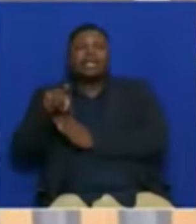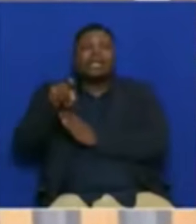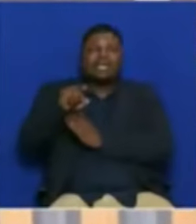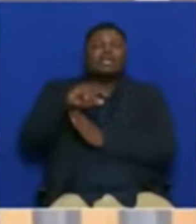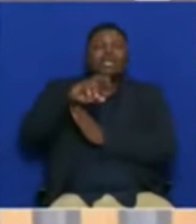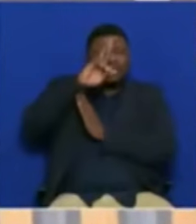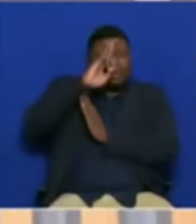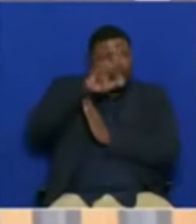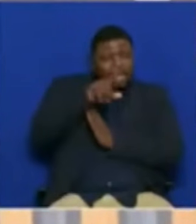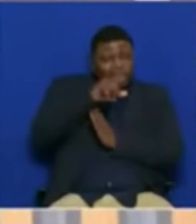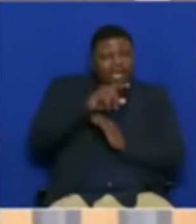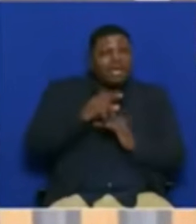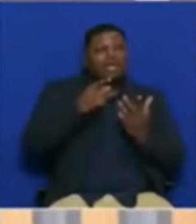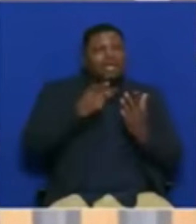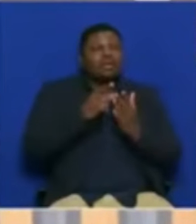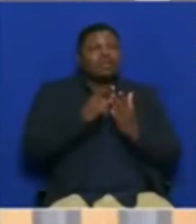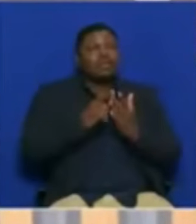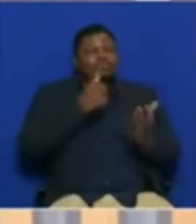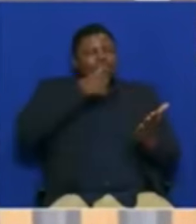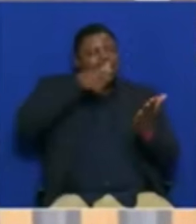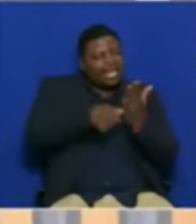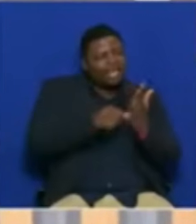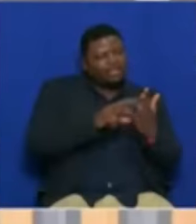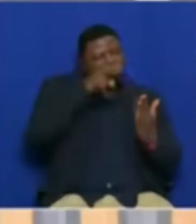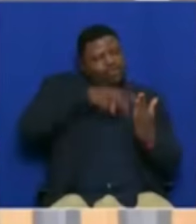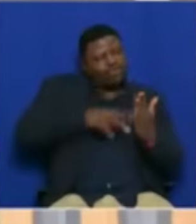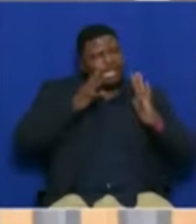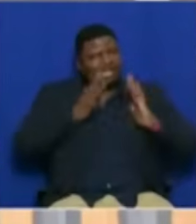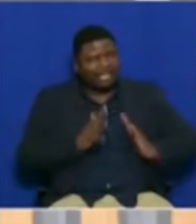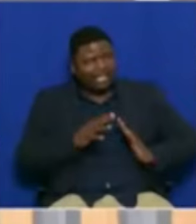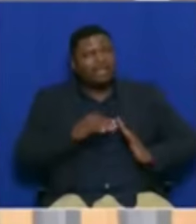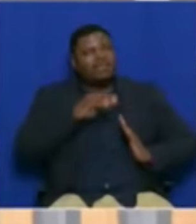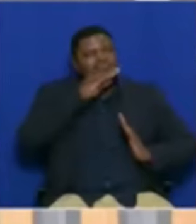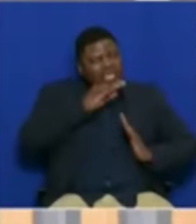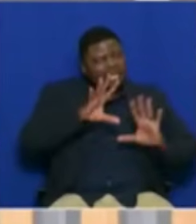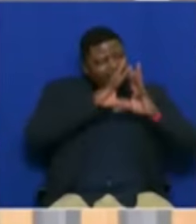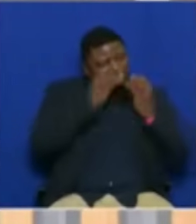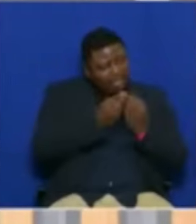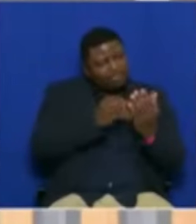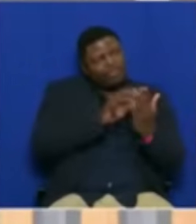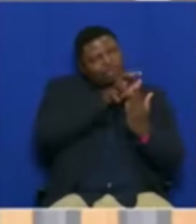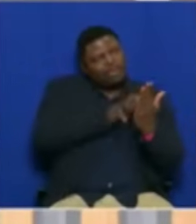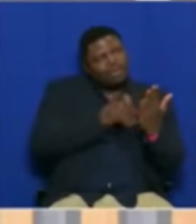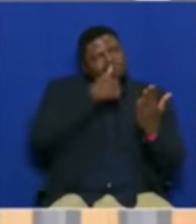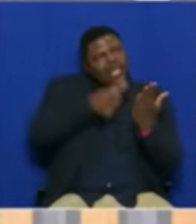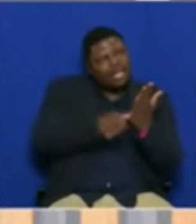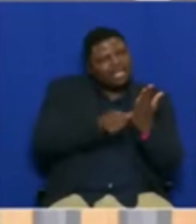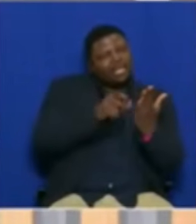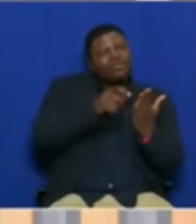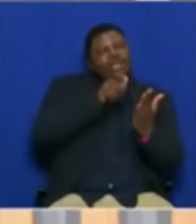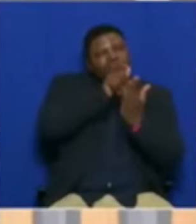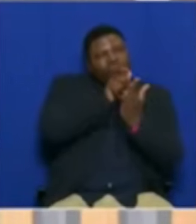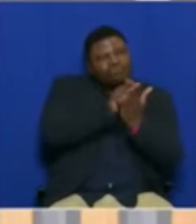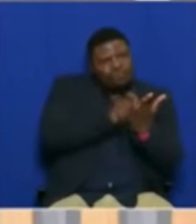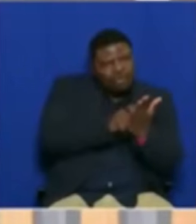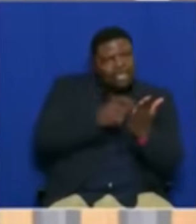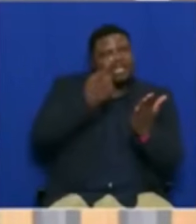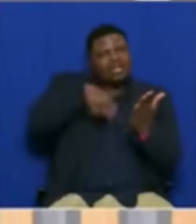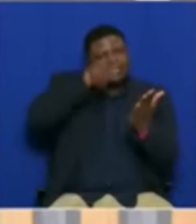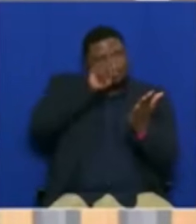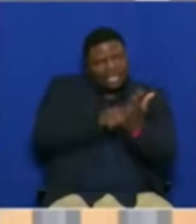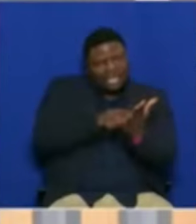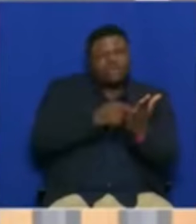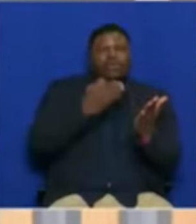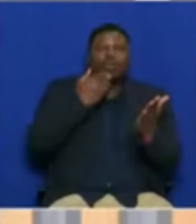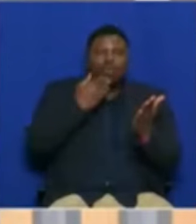that it was written and signed by Ngube. Yes, if I can explain